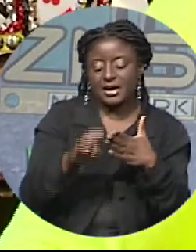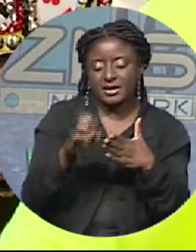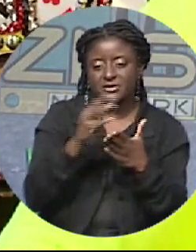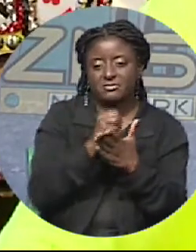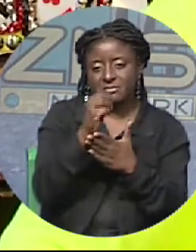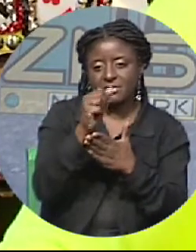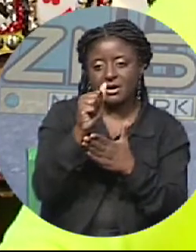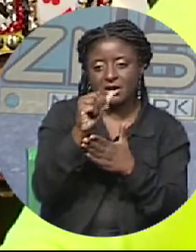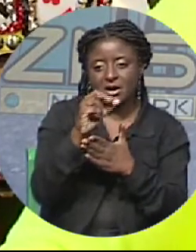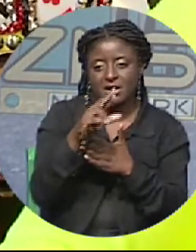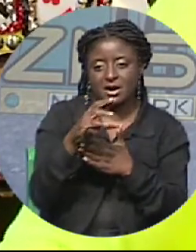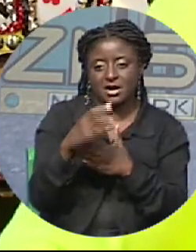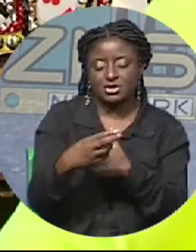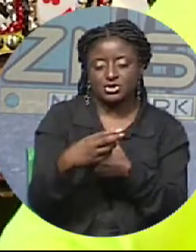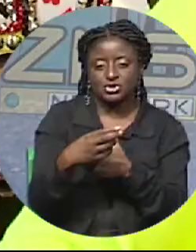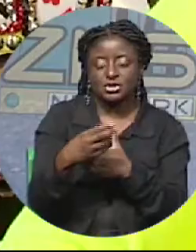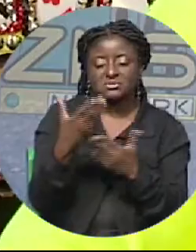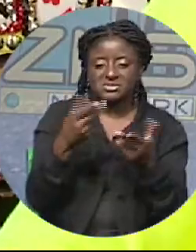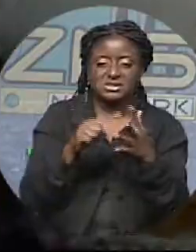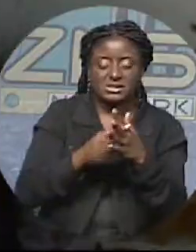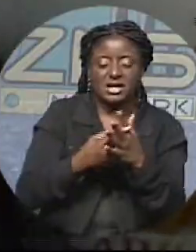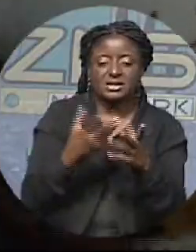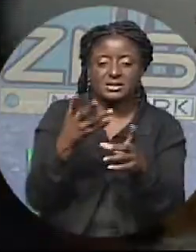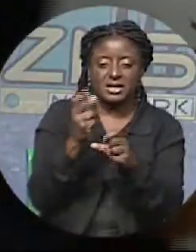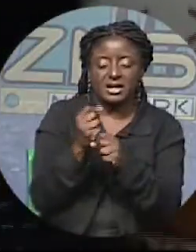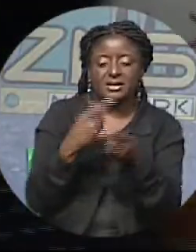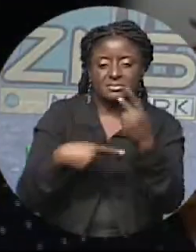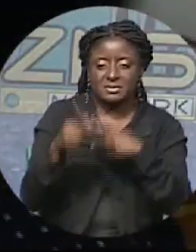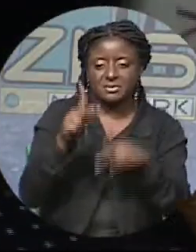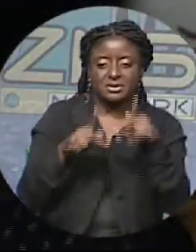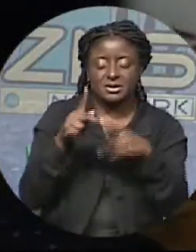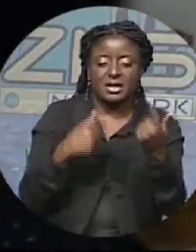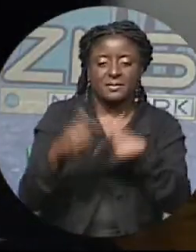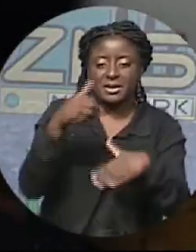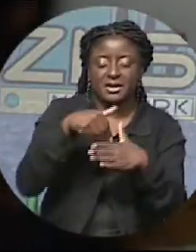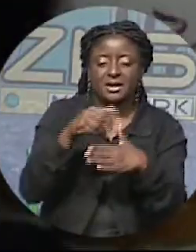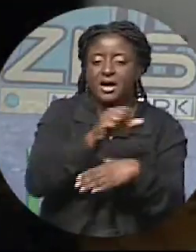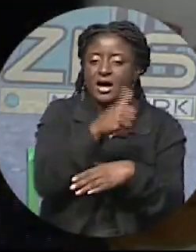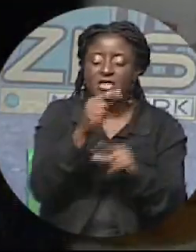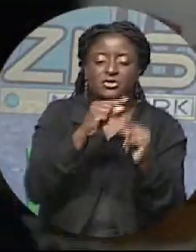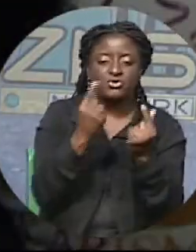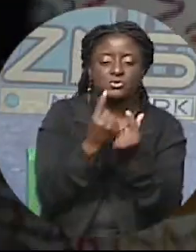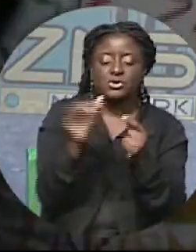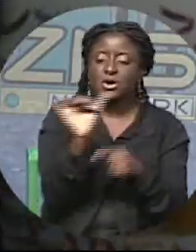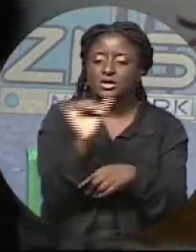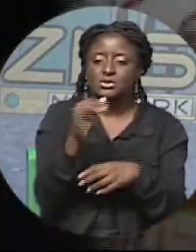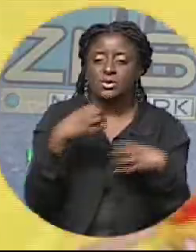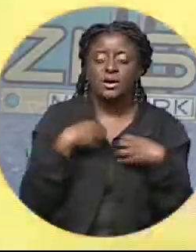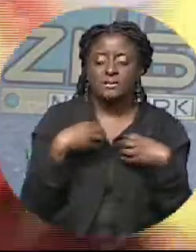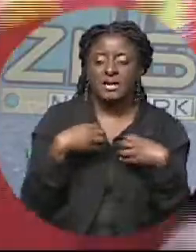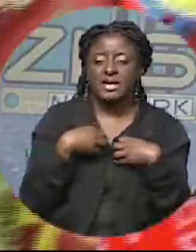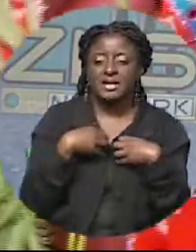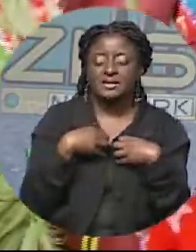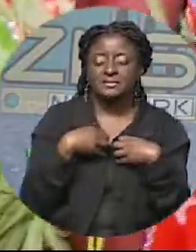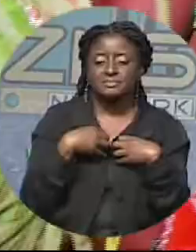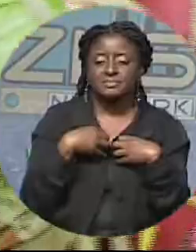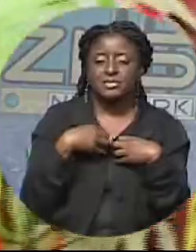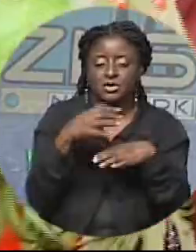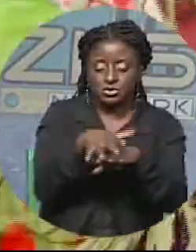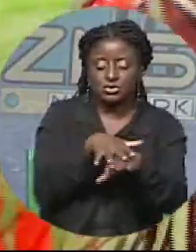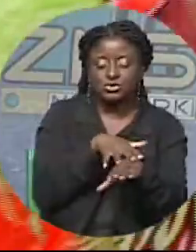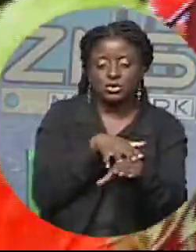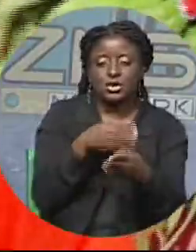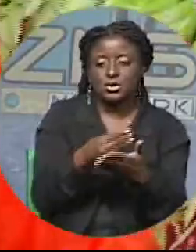we can start getting those folks to come in. Other carnival groups have also complained of slow sales. Most of the groups hope